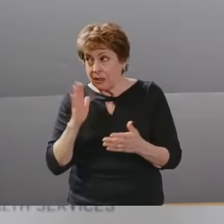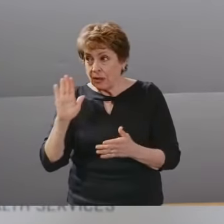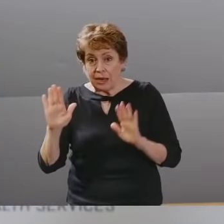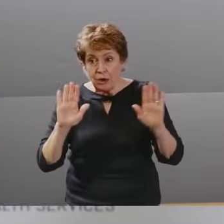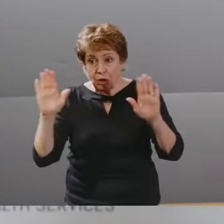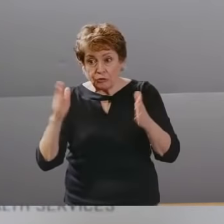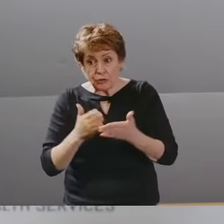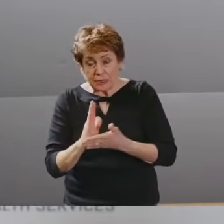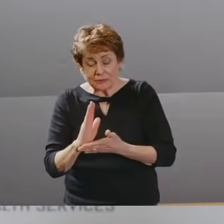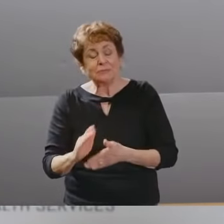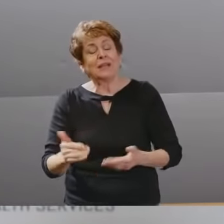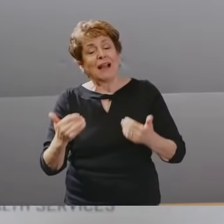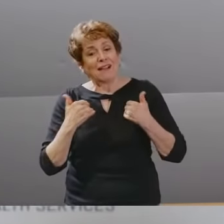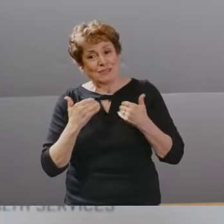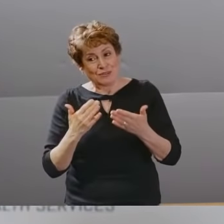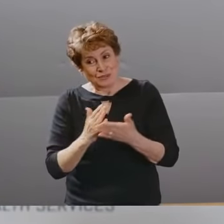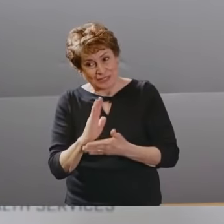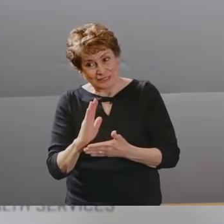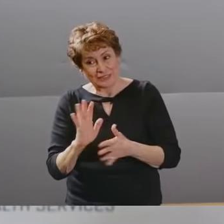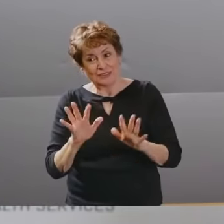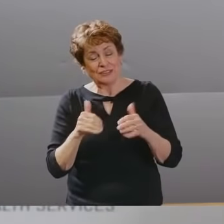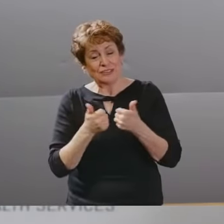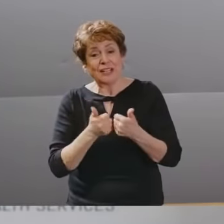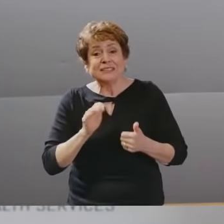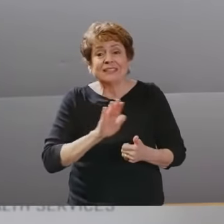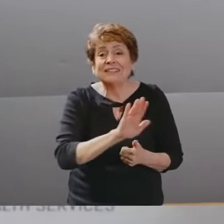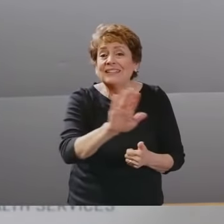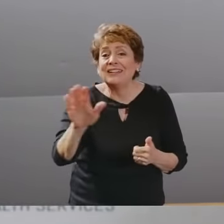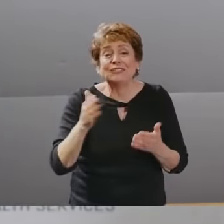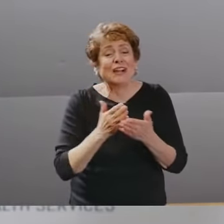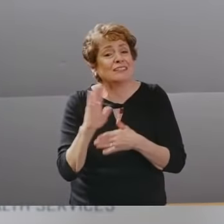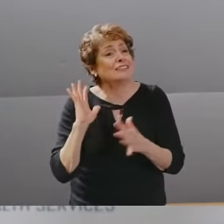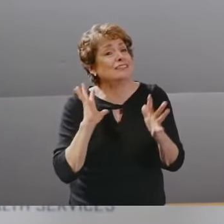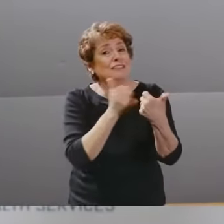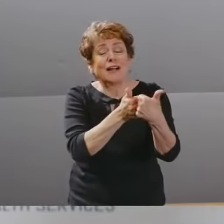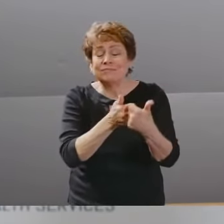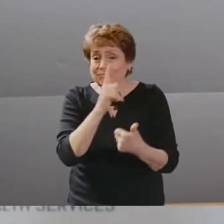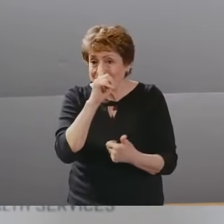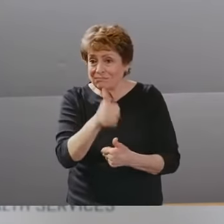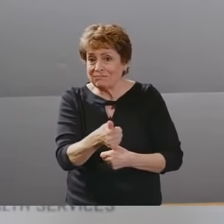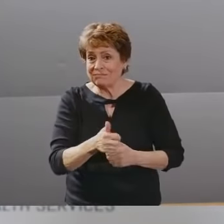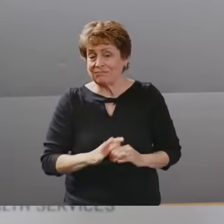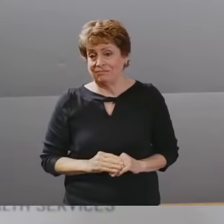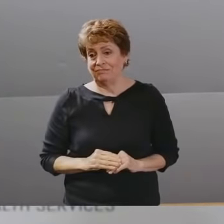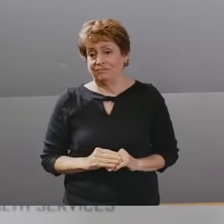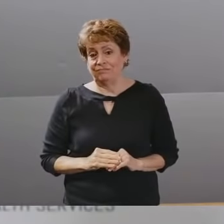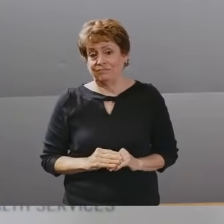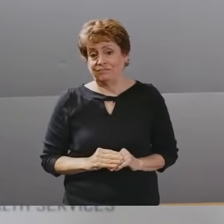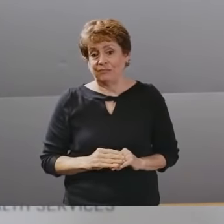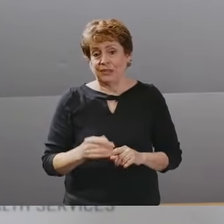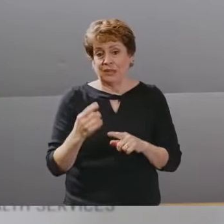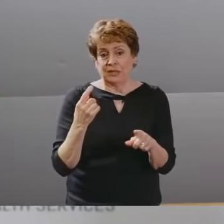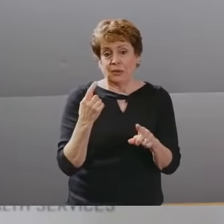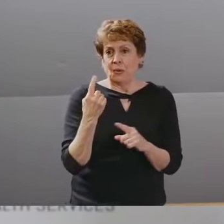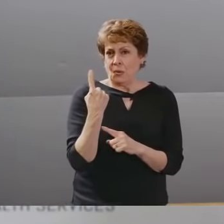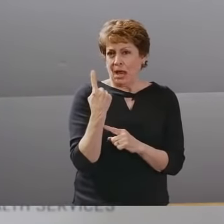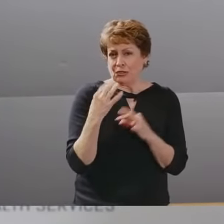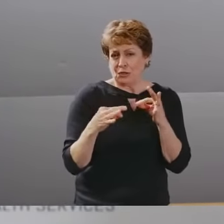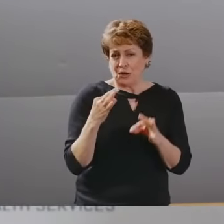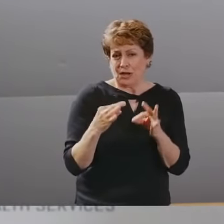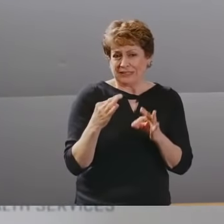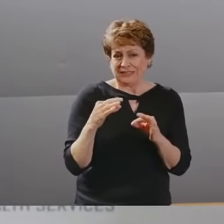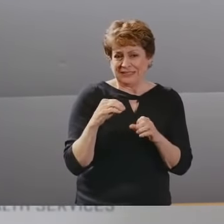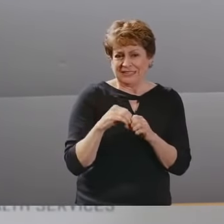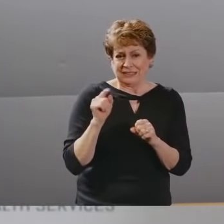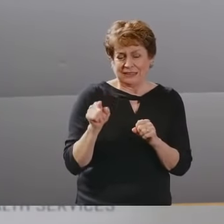that they want to pursue, it's their right to do that. Understood. There's one court case and it has to do with whether you do an audit by precinct or vote